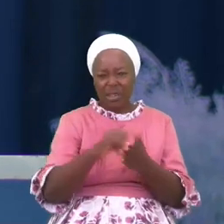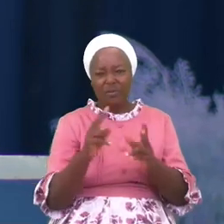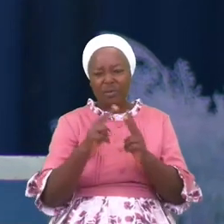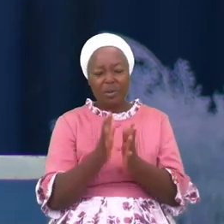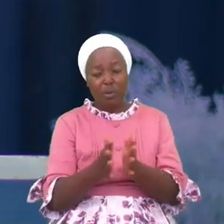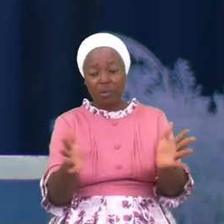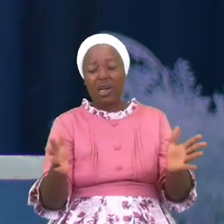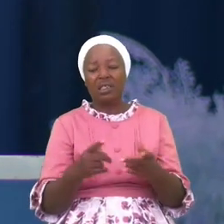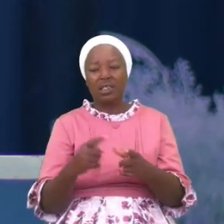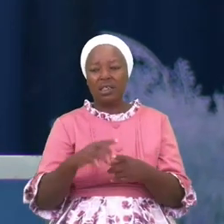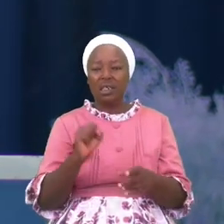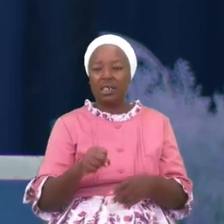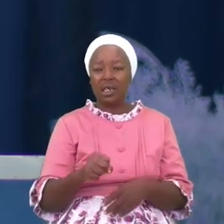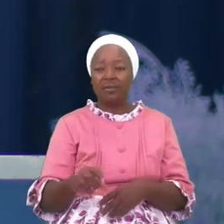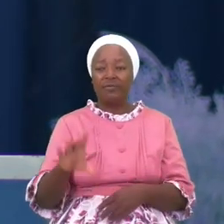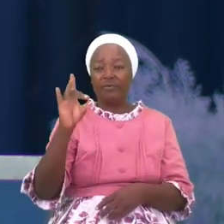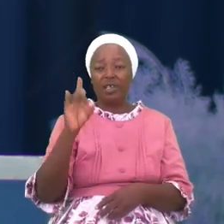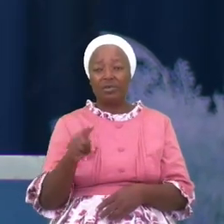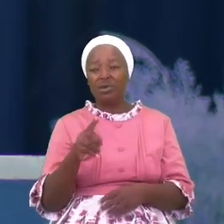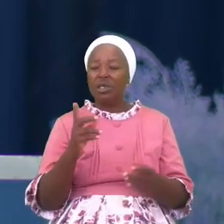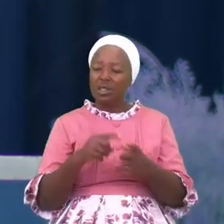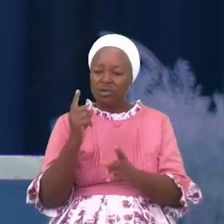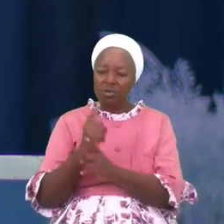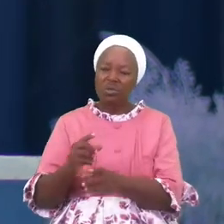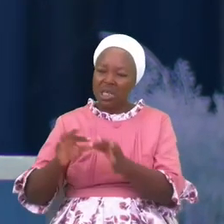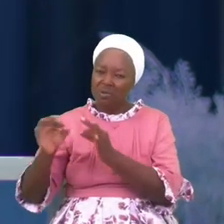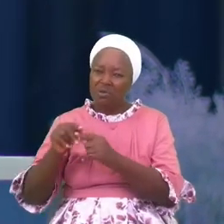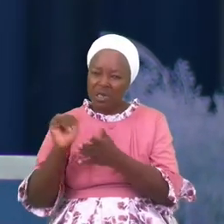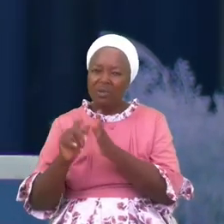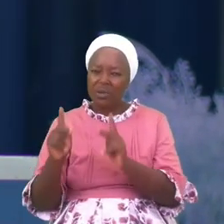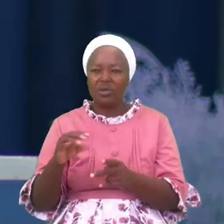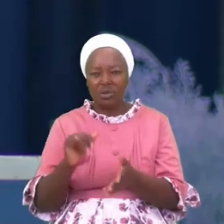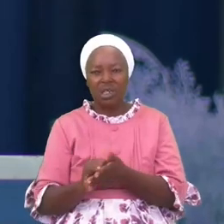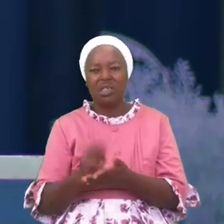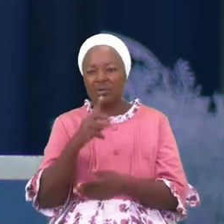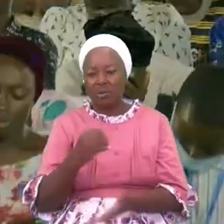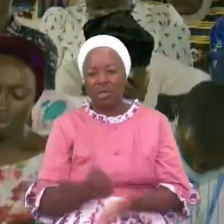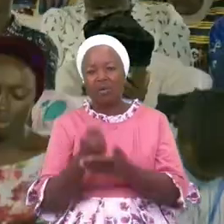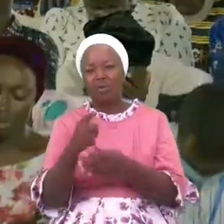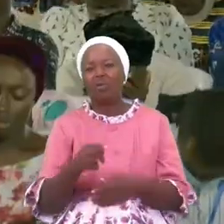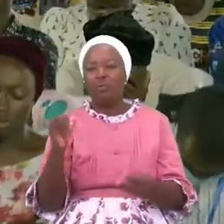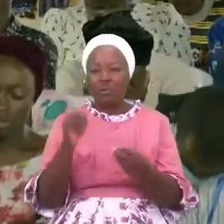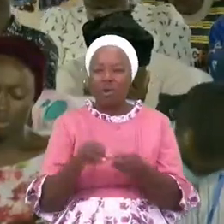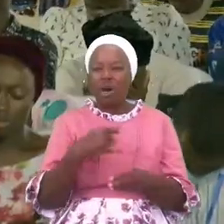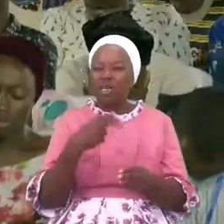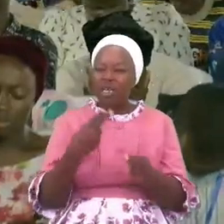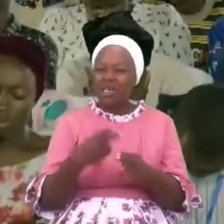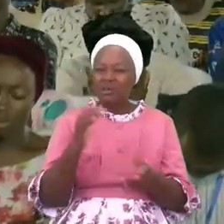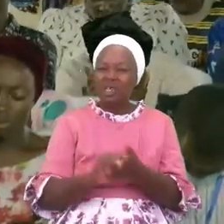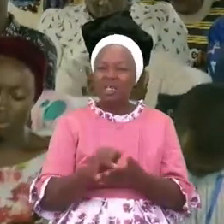them. And also the name by which you are known in the place where you